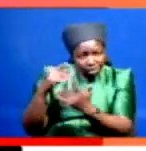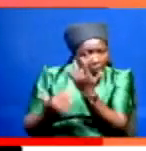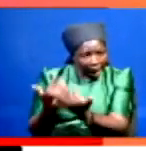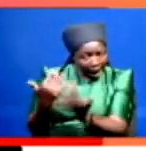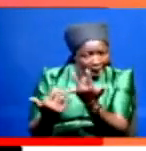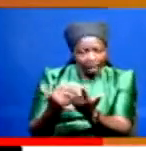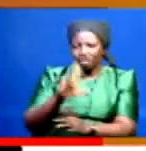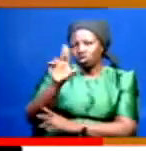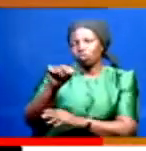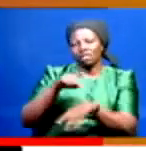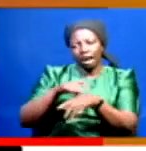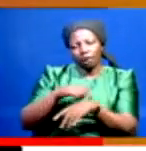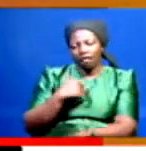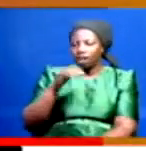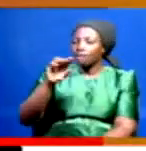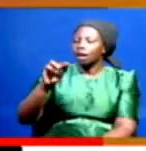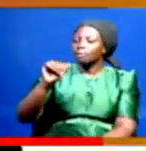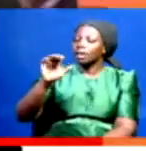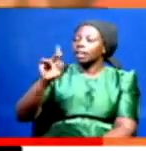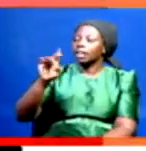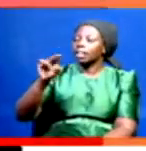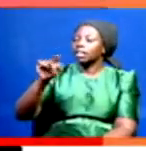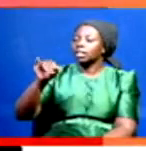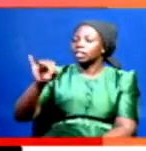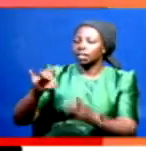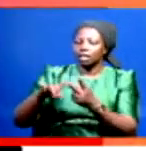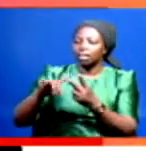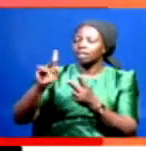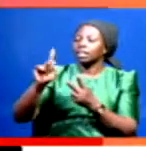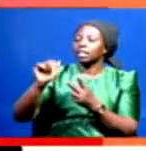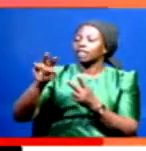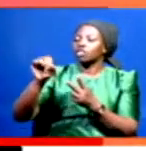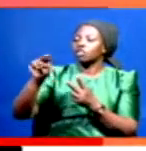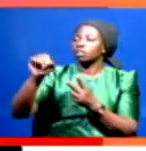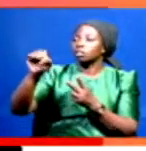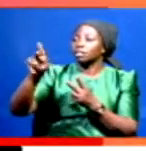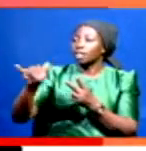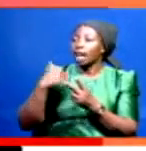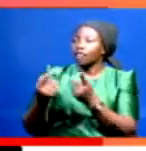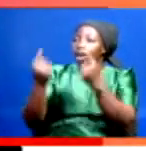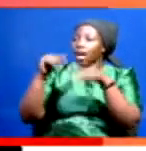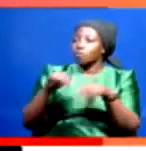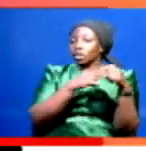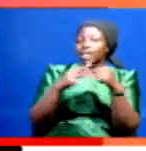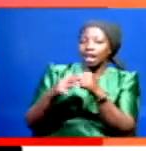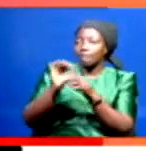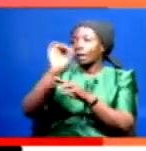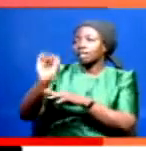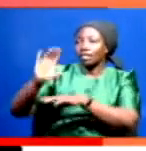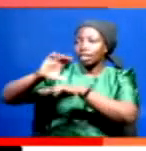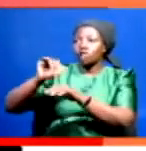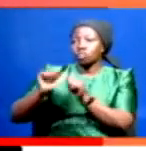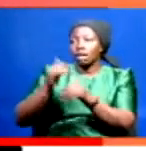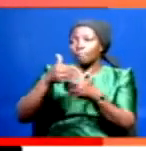like a Vonokia, and they have come into a 99.9% of churches that are building the welfare